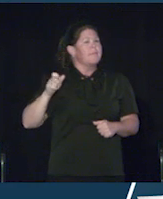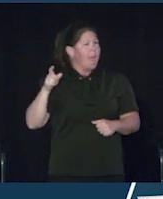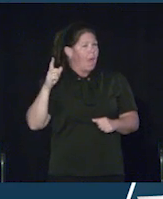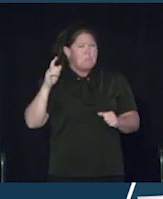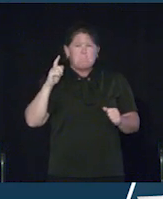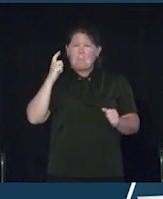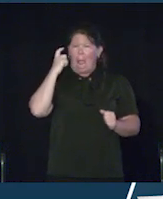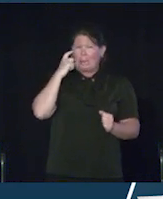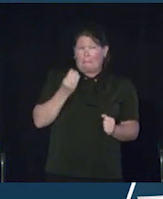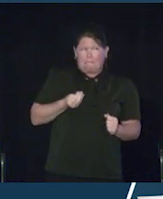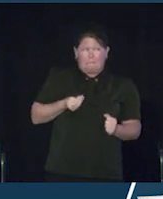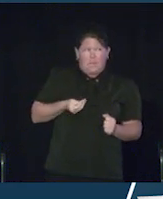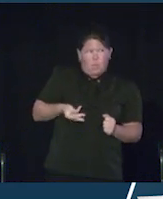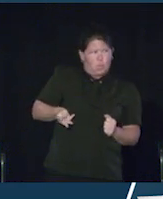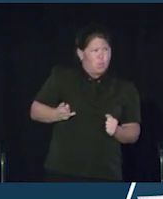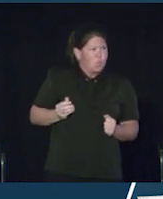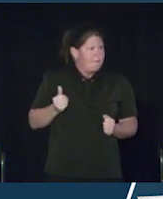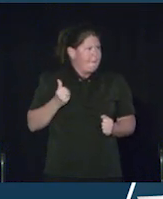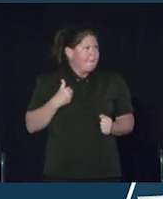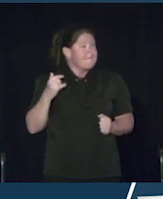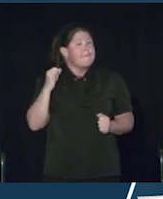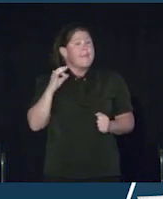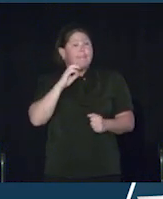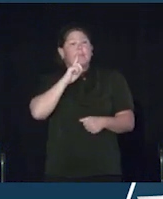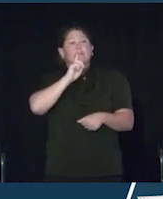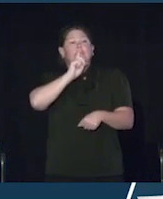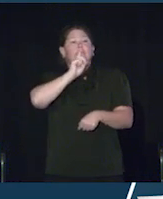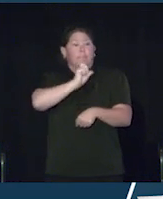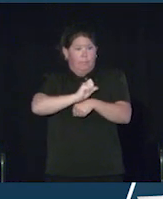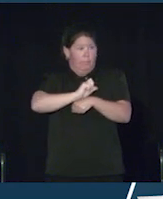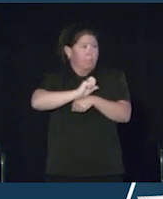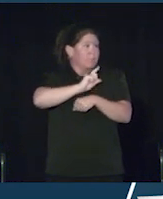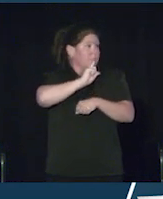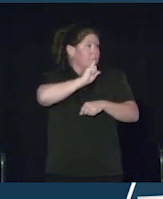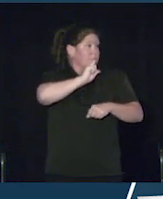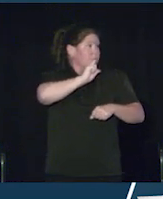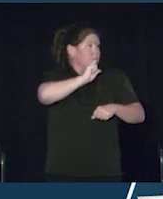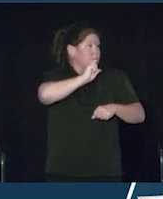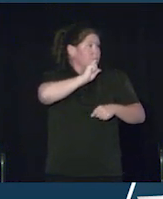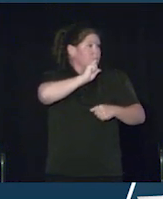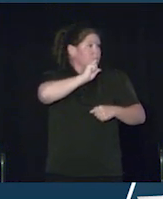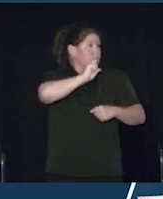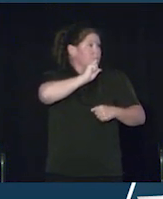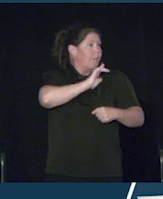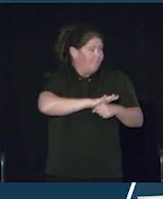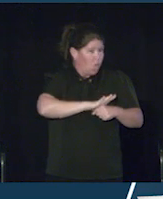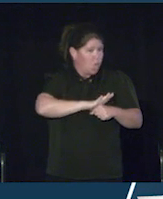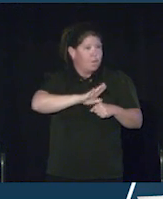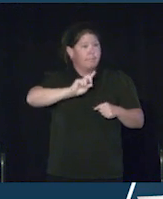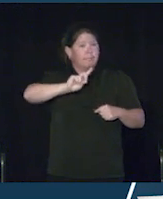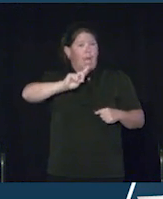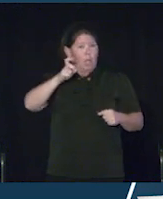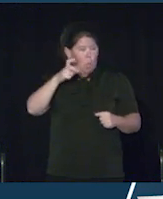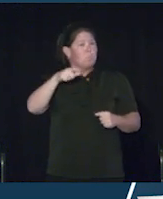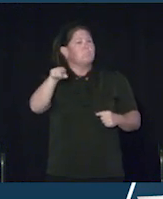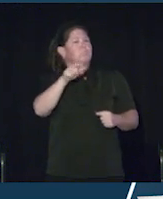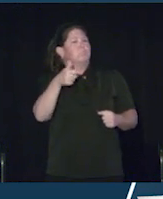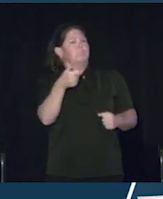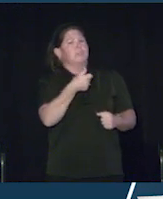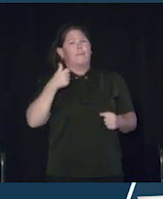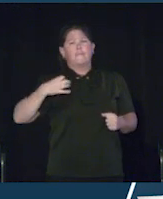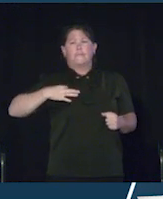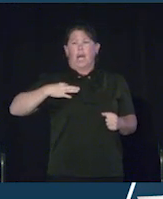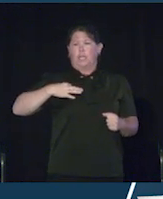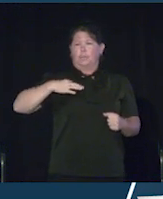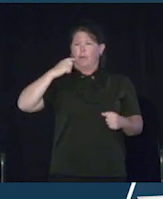have a confirmed diagnosis of Phelan-McDermid syndrome, you're eligible to receive APD services.